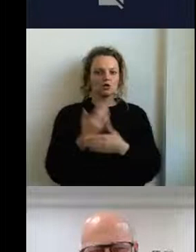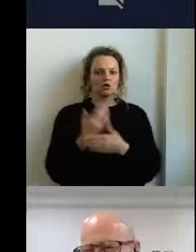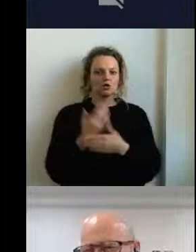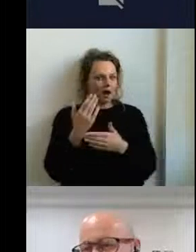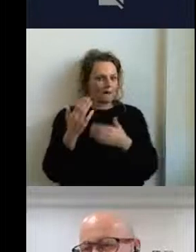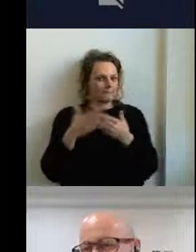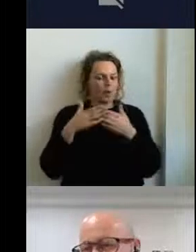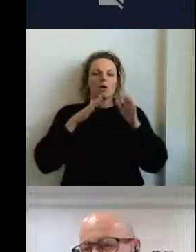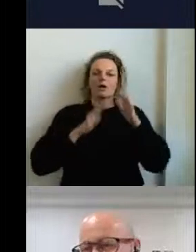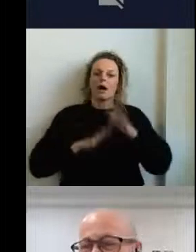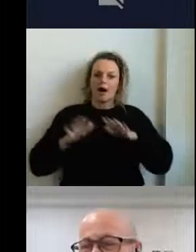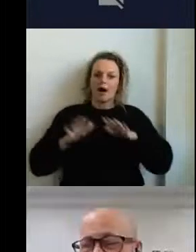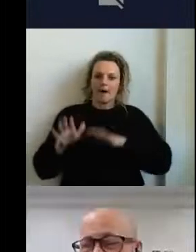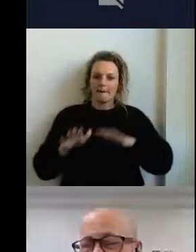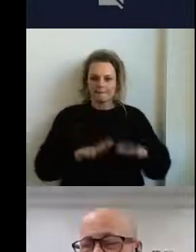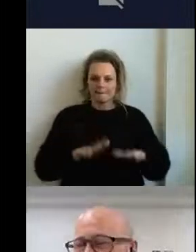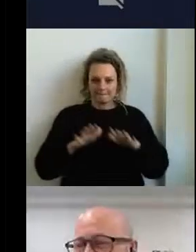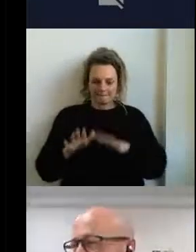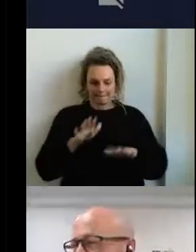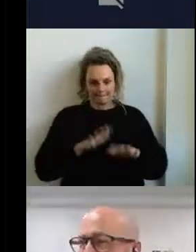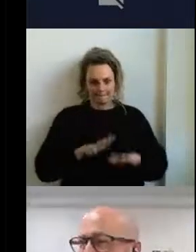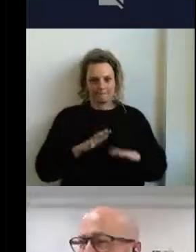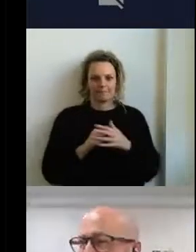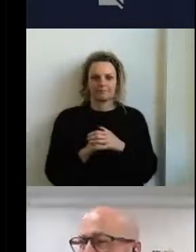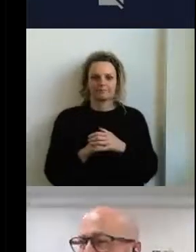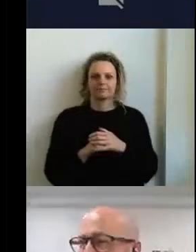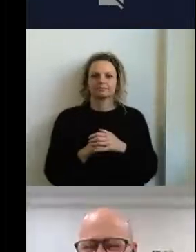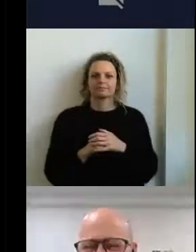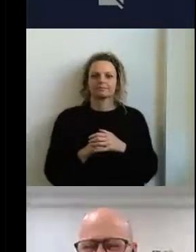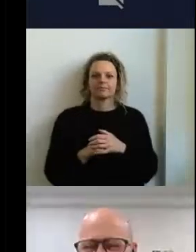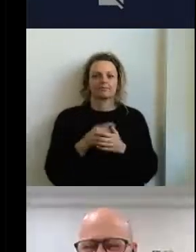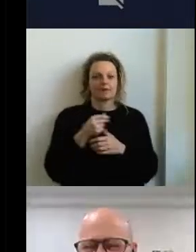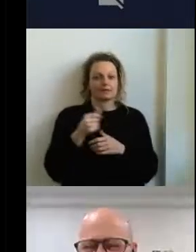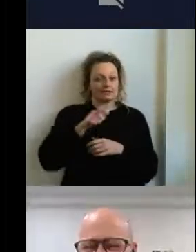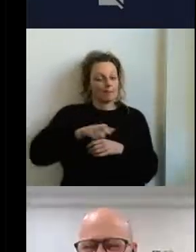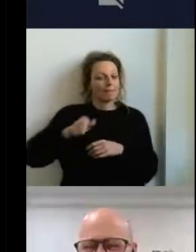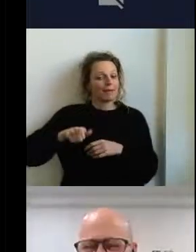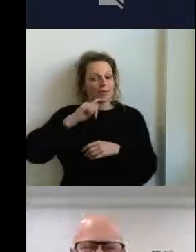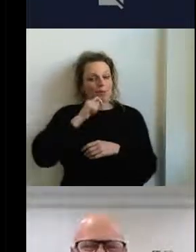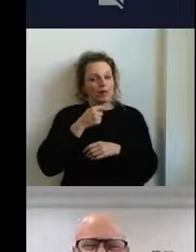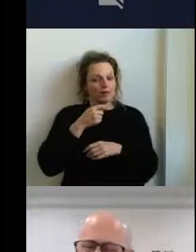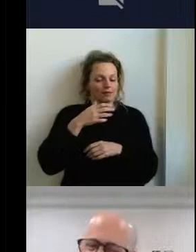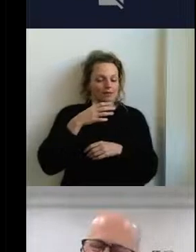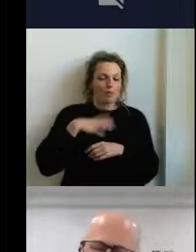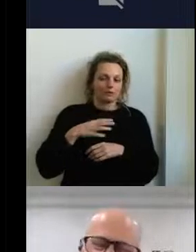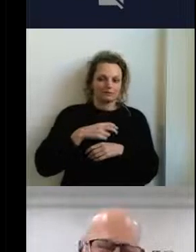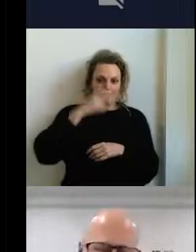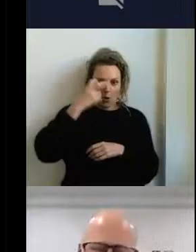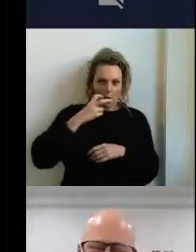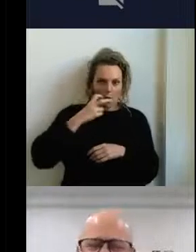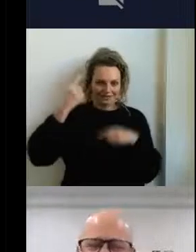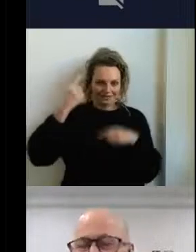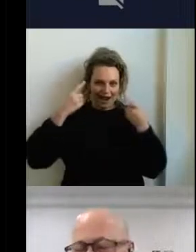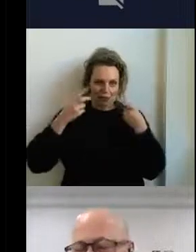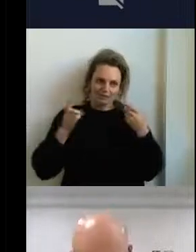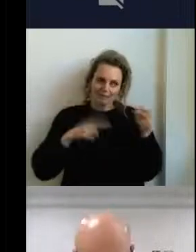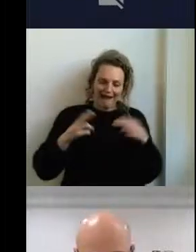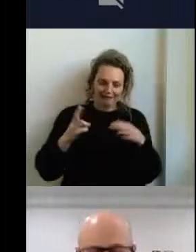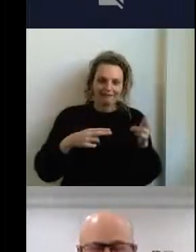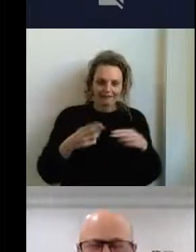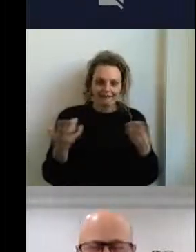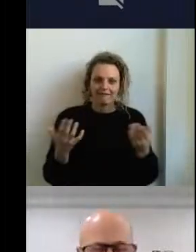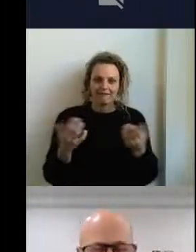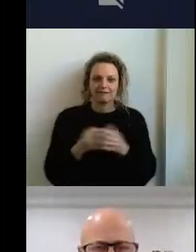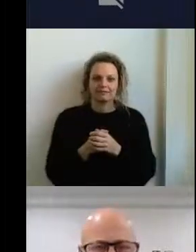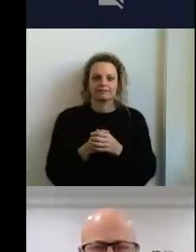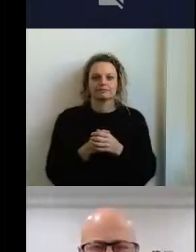kind of. It's not going to say that some people will want to put the old sounds back, right? We're still going to see that, but yeah. Now